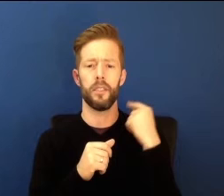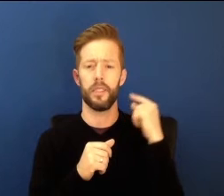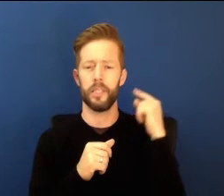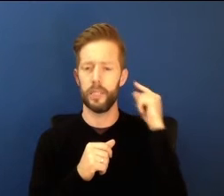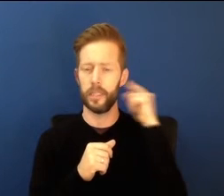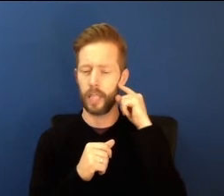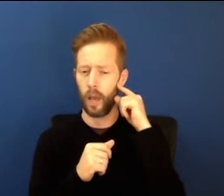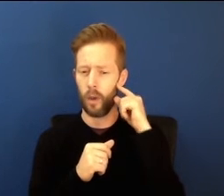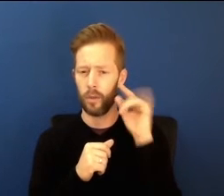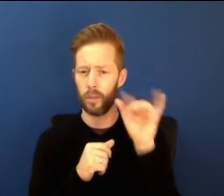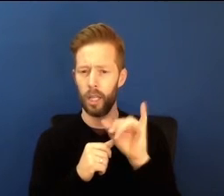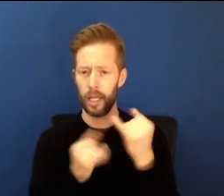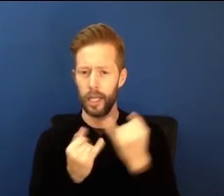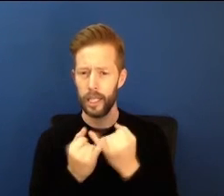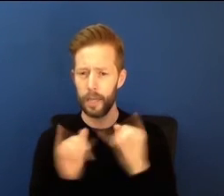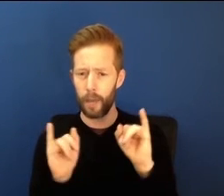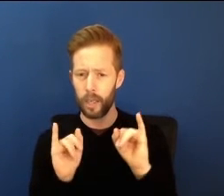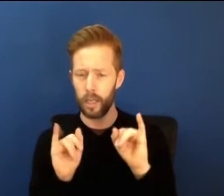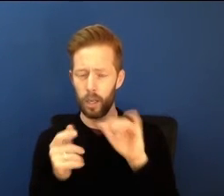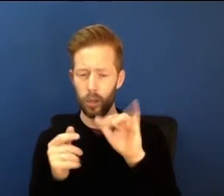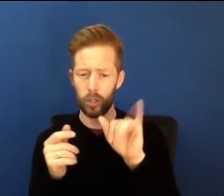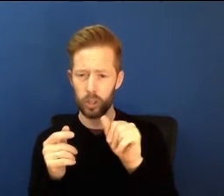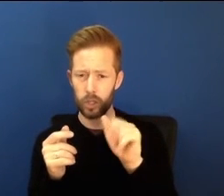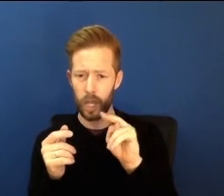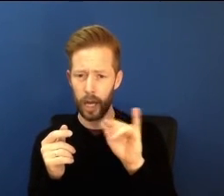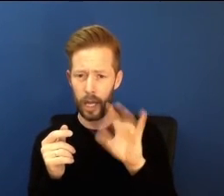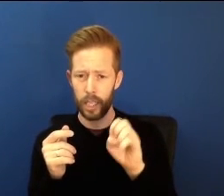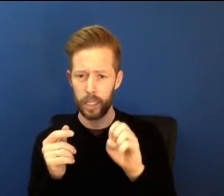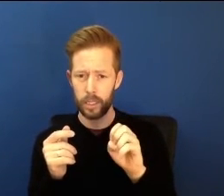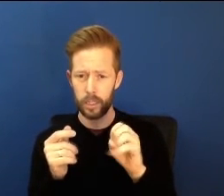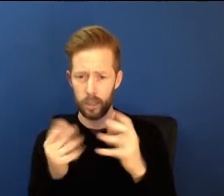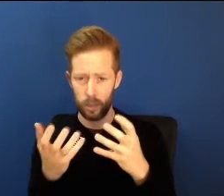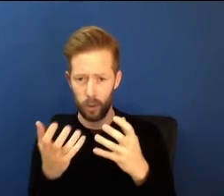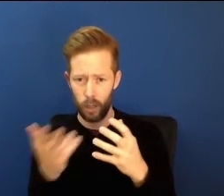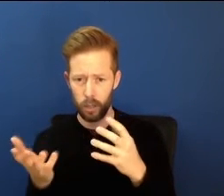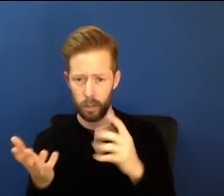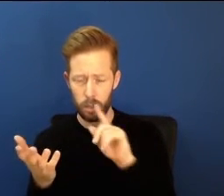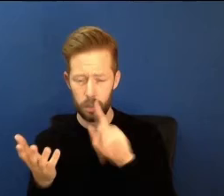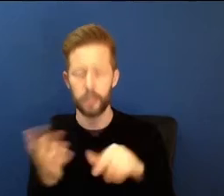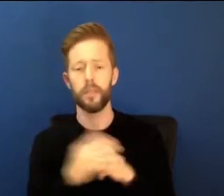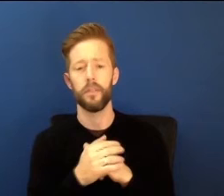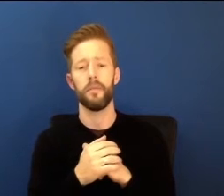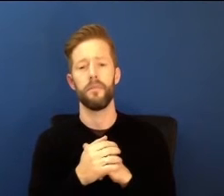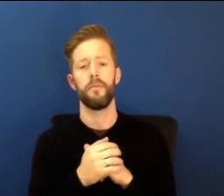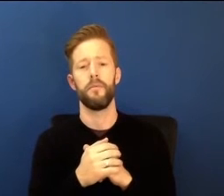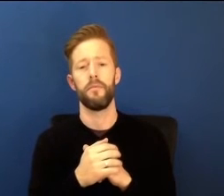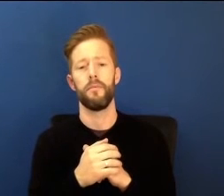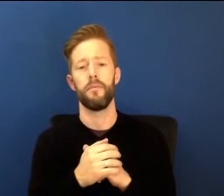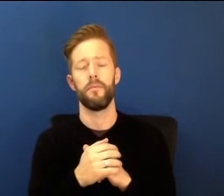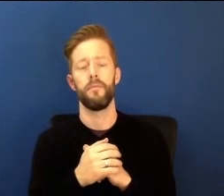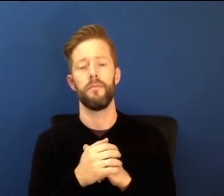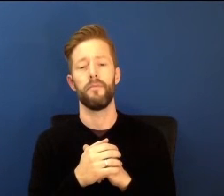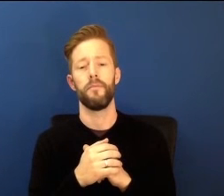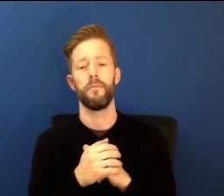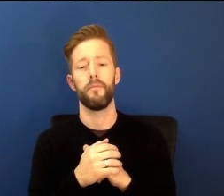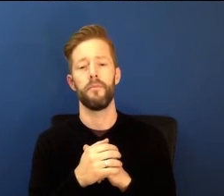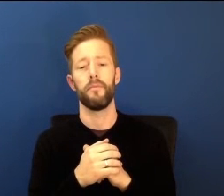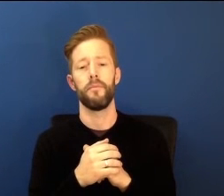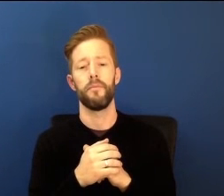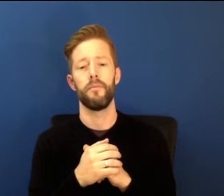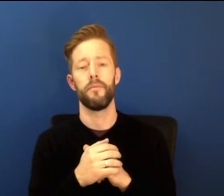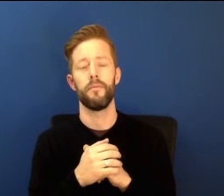this sounds a little bit like independence to me. Janice, do you want to take the first? So